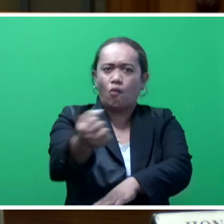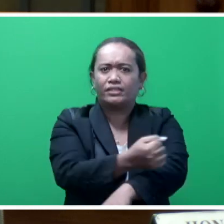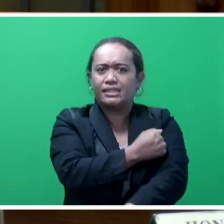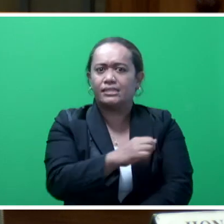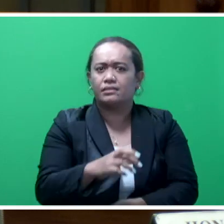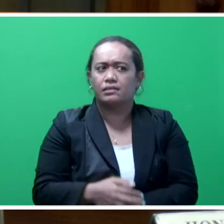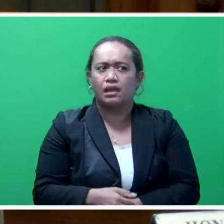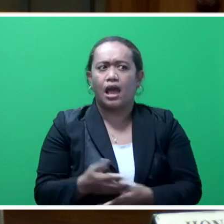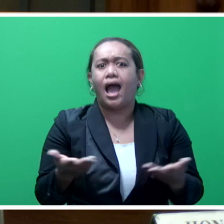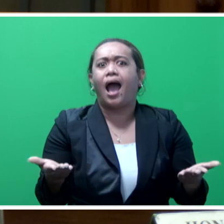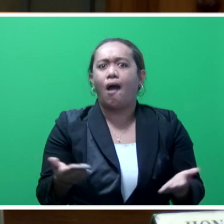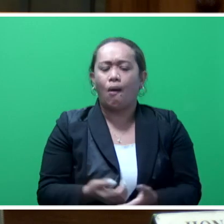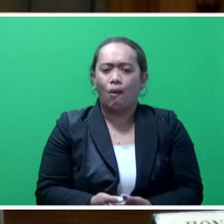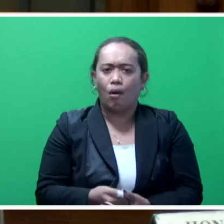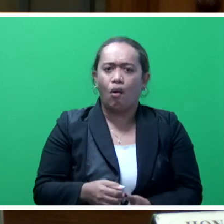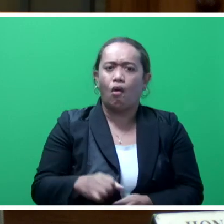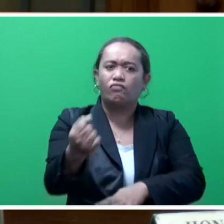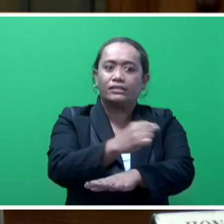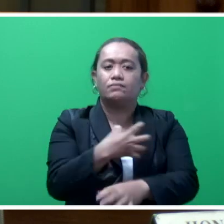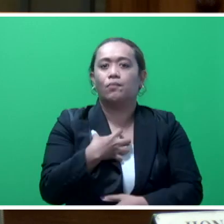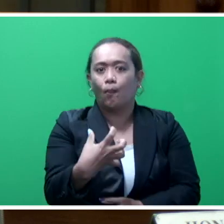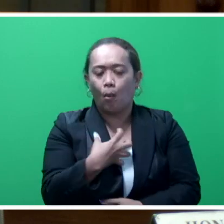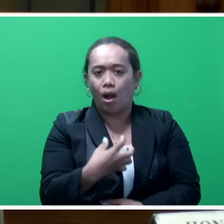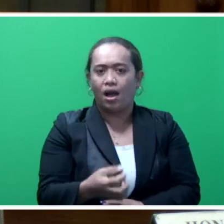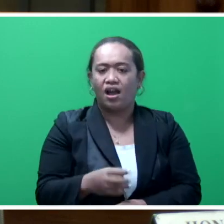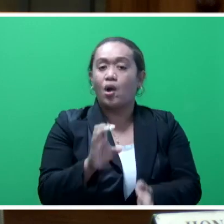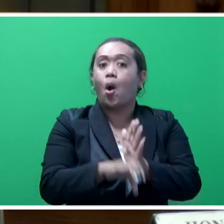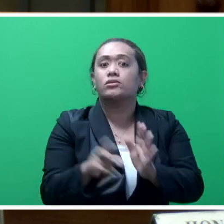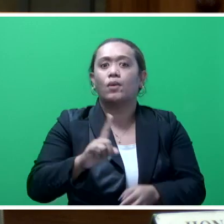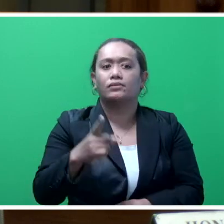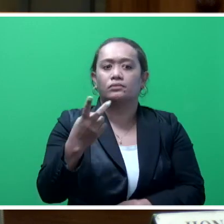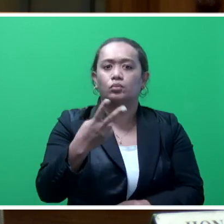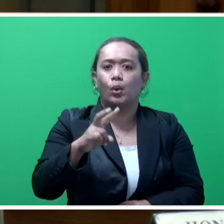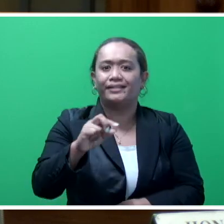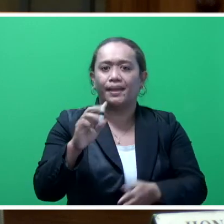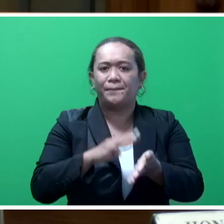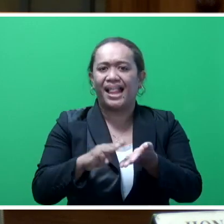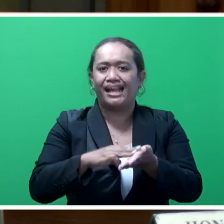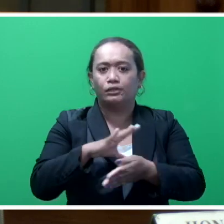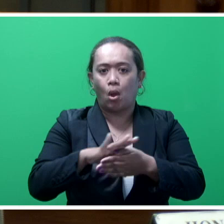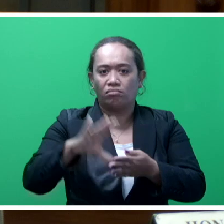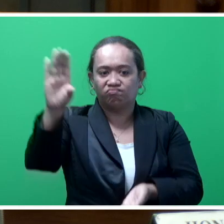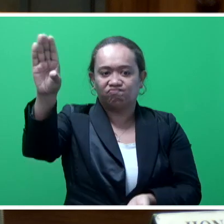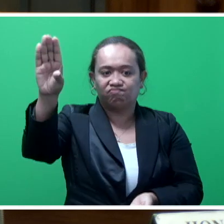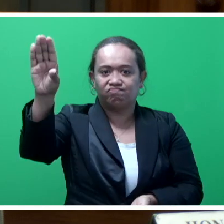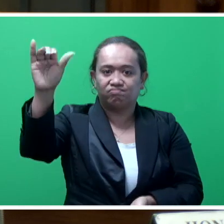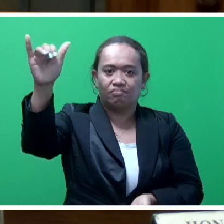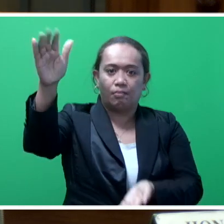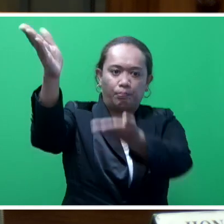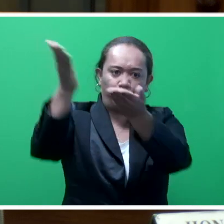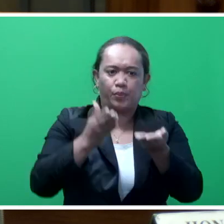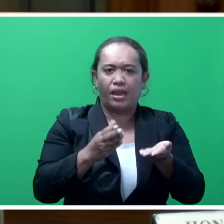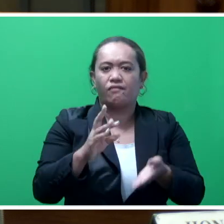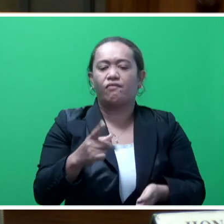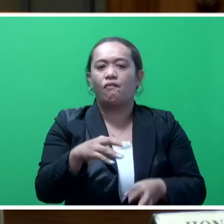import bill of fertilizer stands at around $20 million. So, Mr. Speaker, both the ministries are working together to